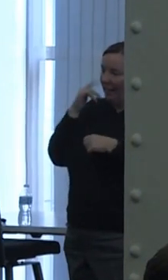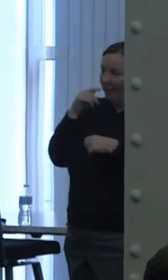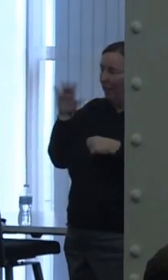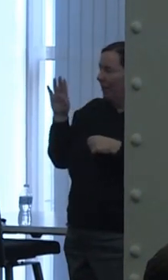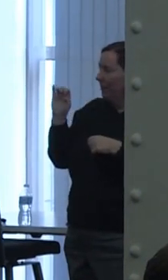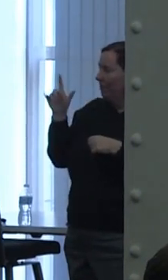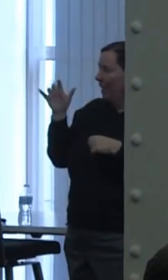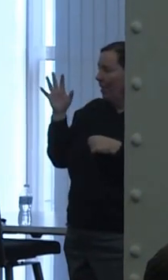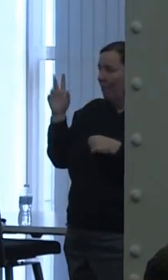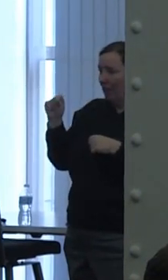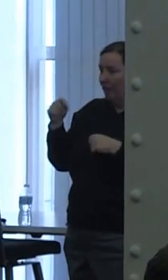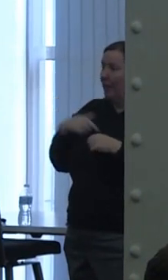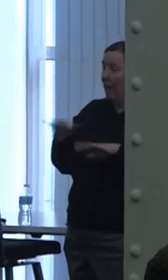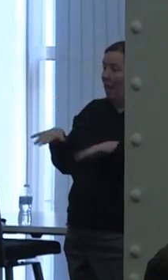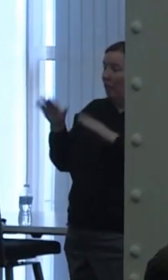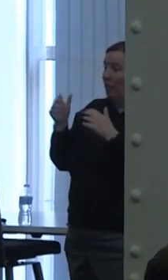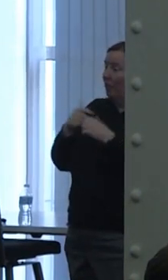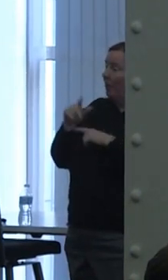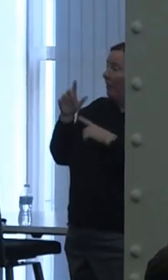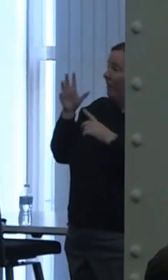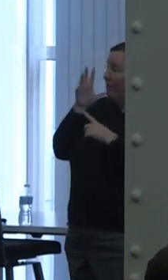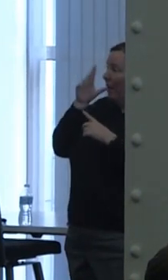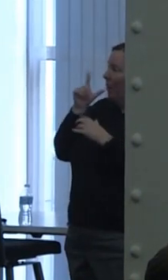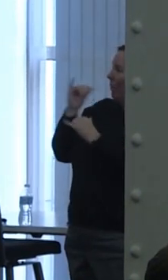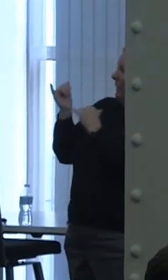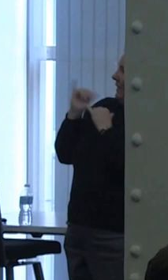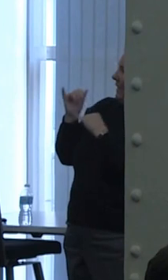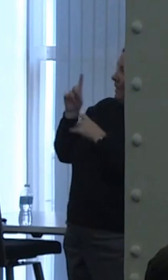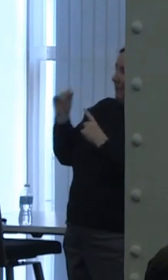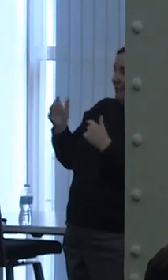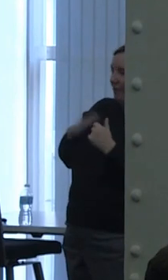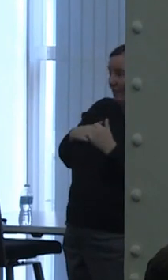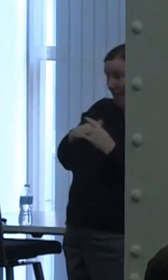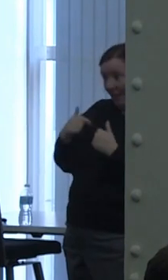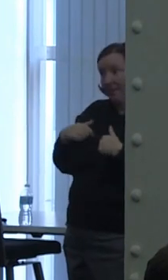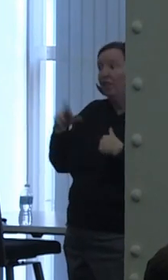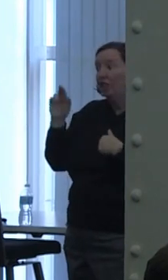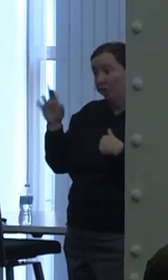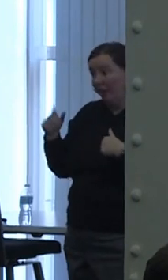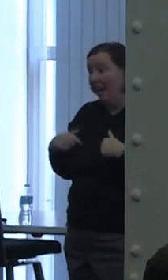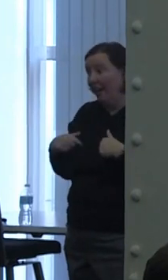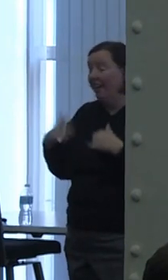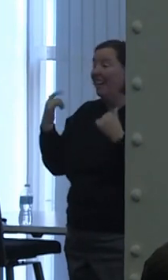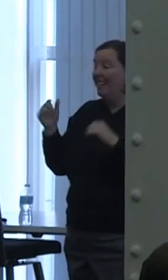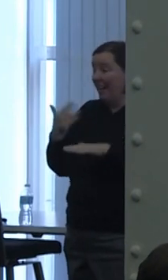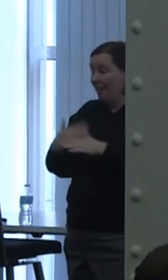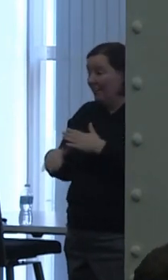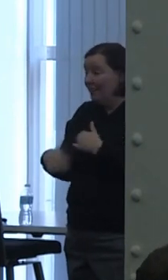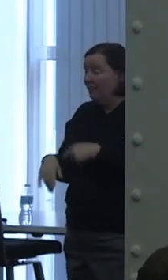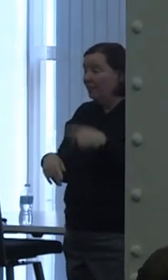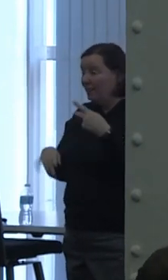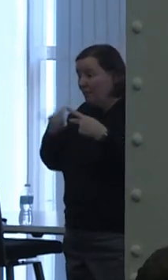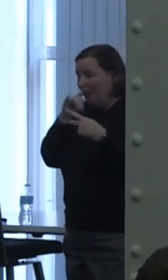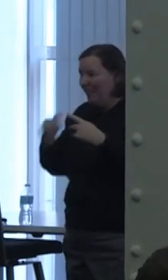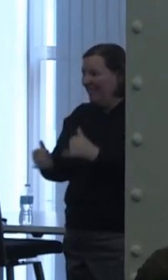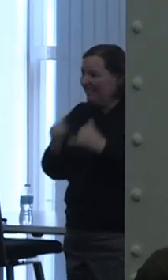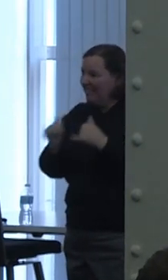disabilities, I grew up with parents with the same disability that I have, and I now today have two children with the same disability that I